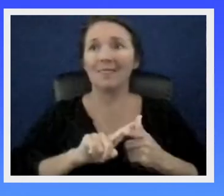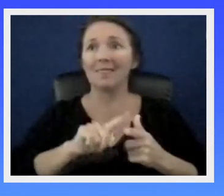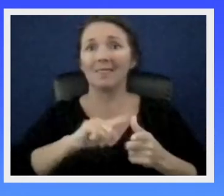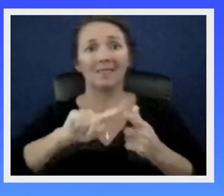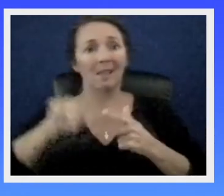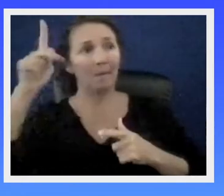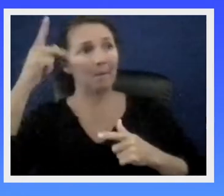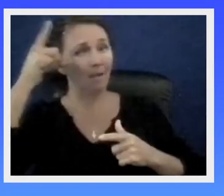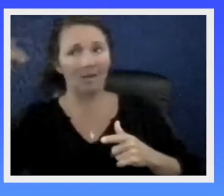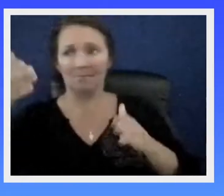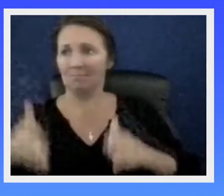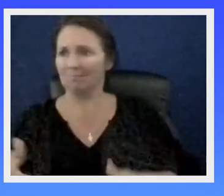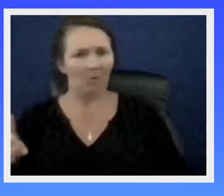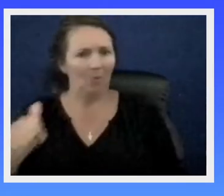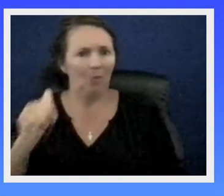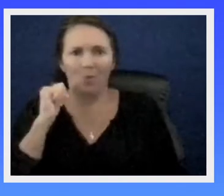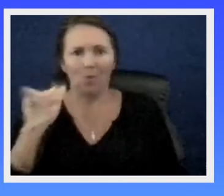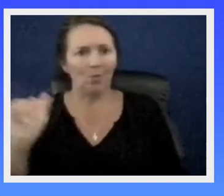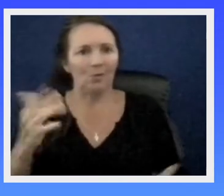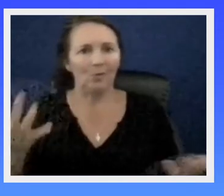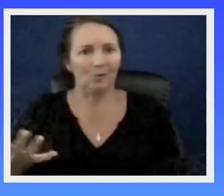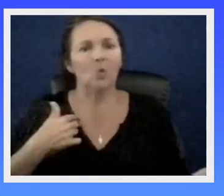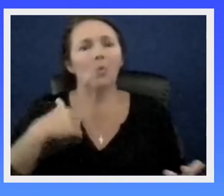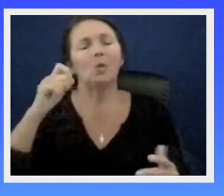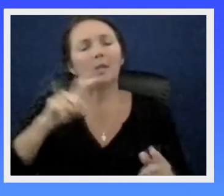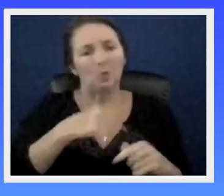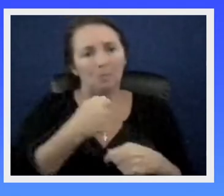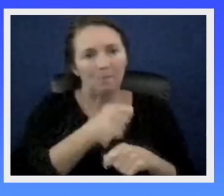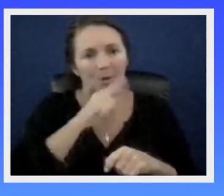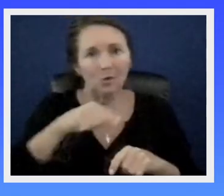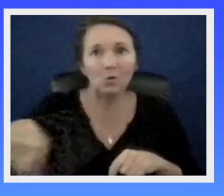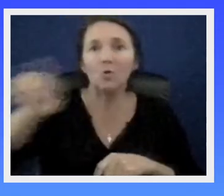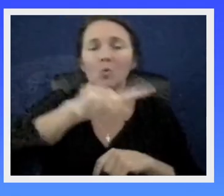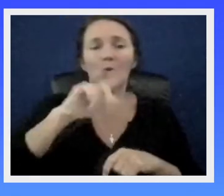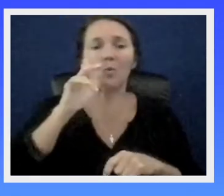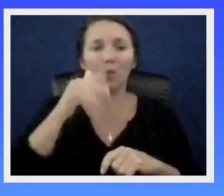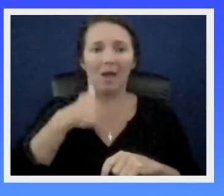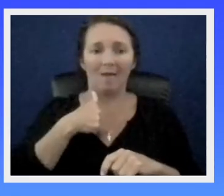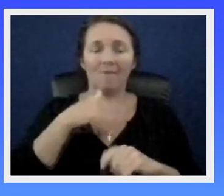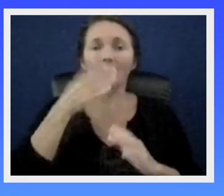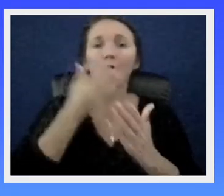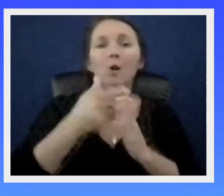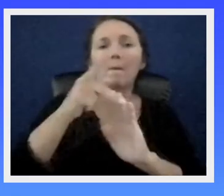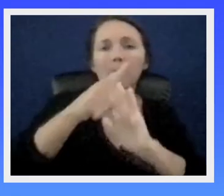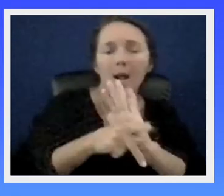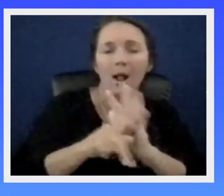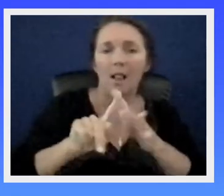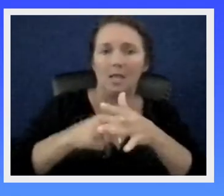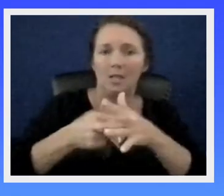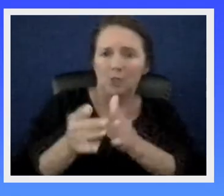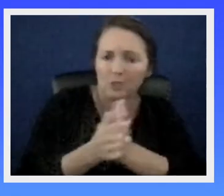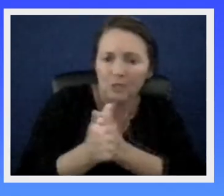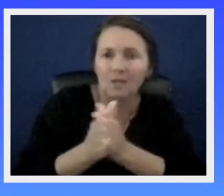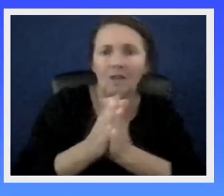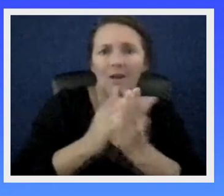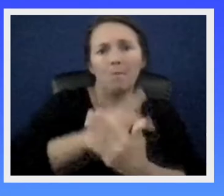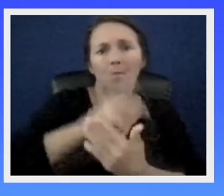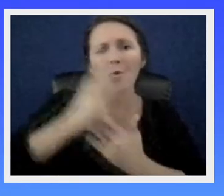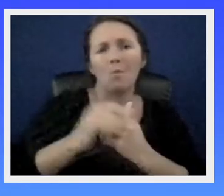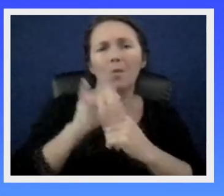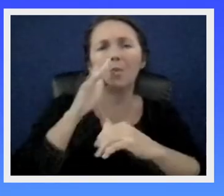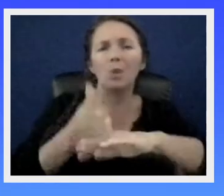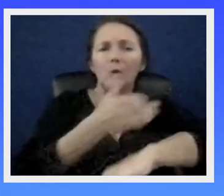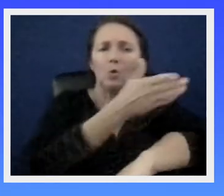decisions ahead, we need the next mayor of Boston who will develop policies, initiatives, and programs that increase access to creative